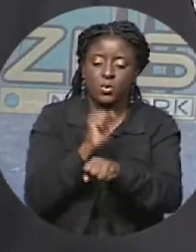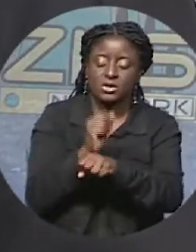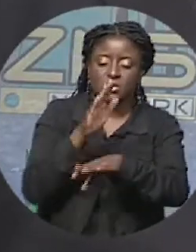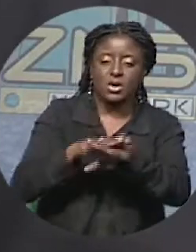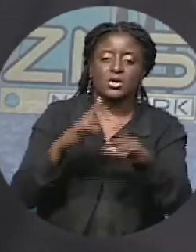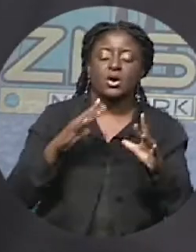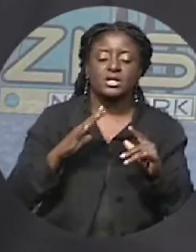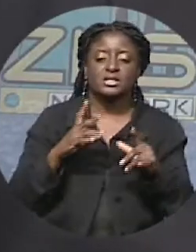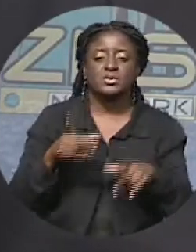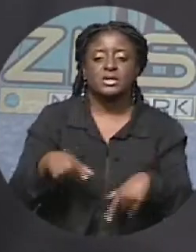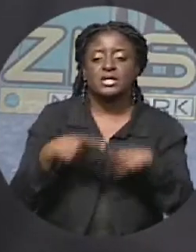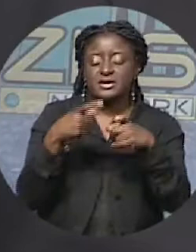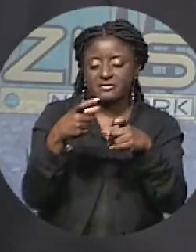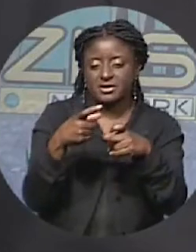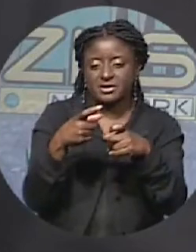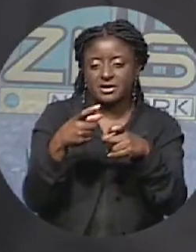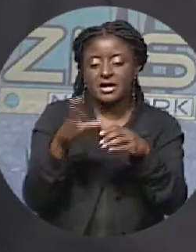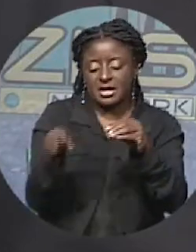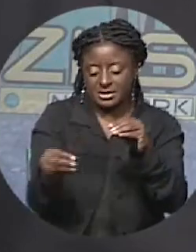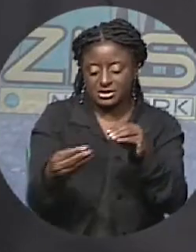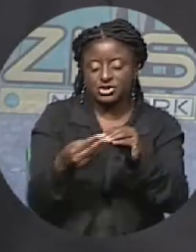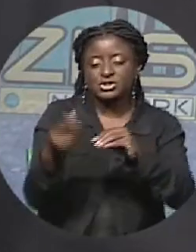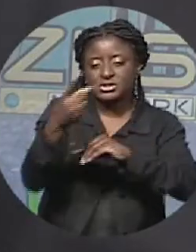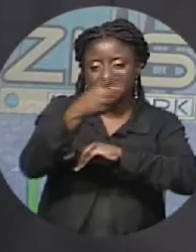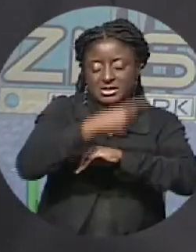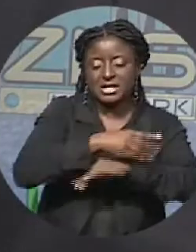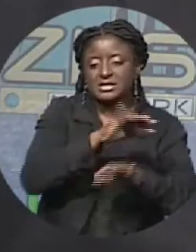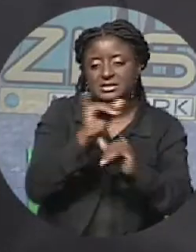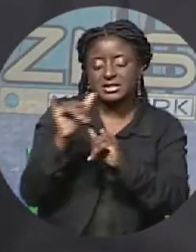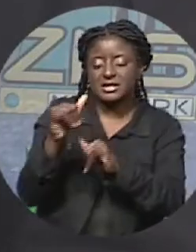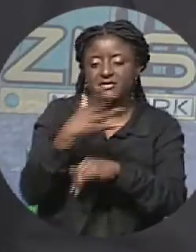granted an additional day's leave along with a